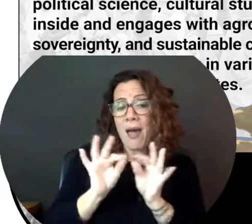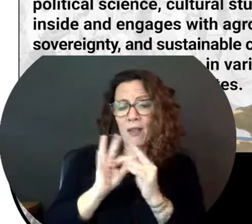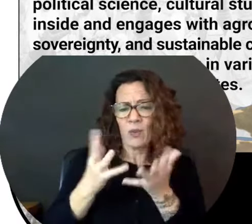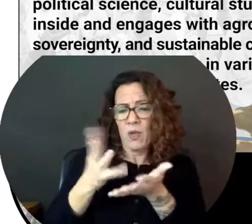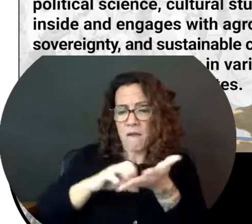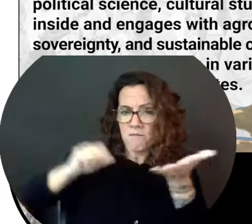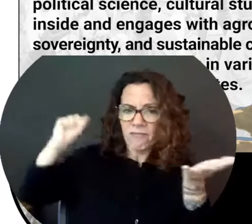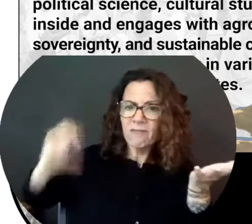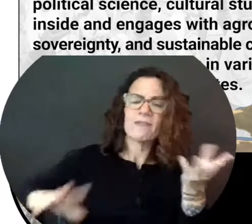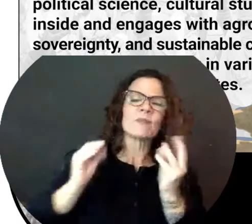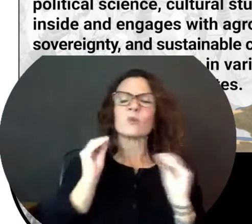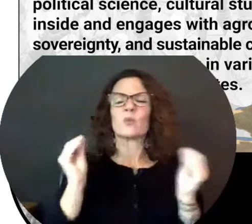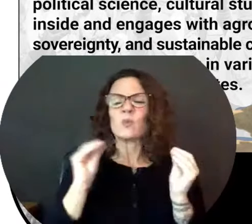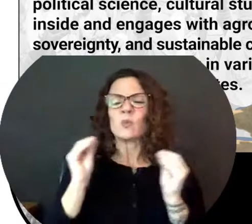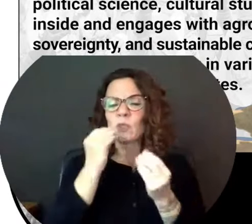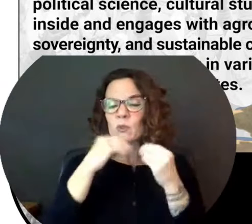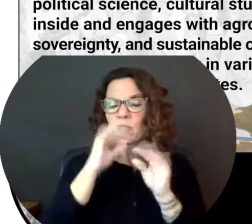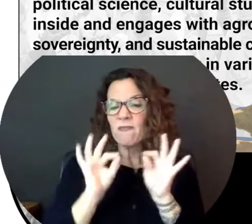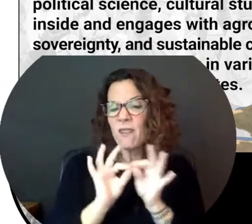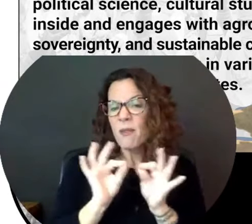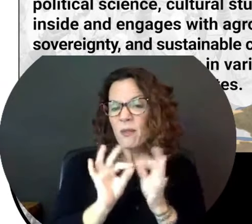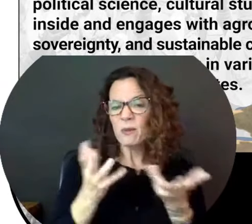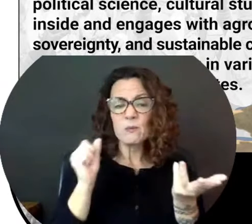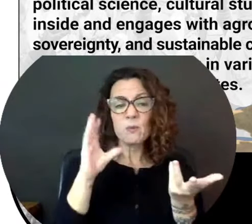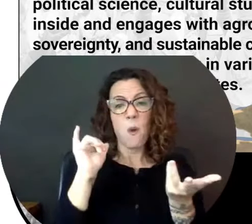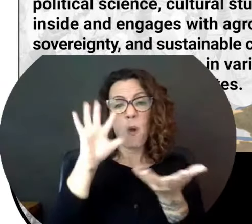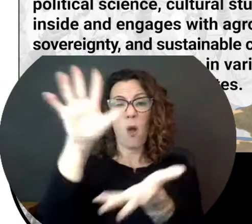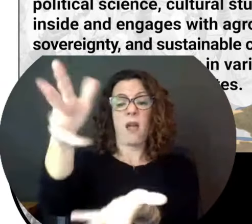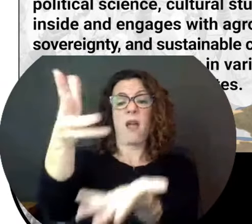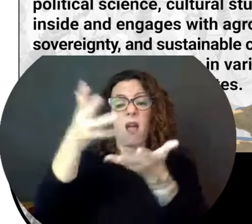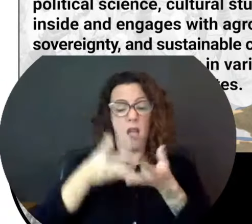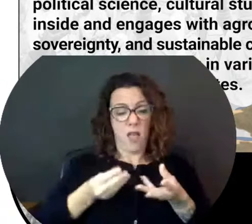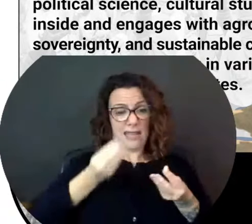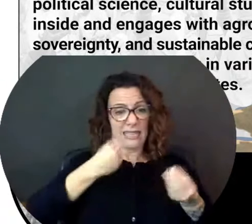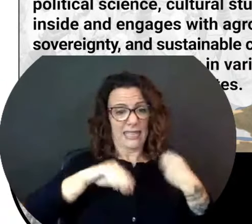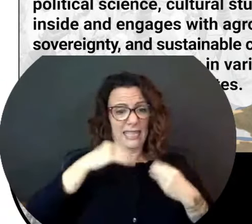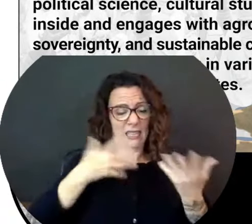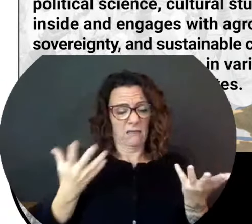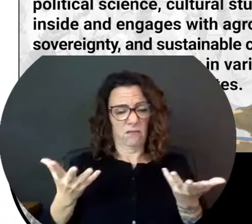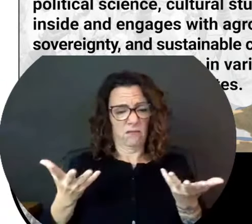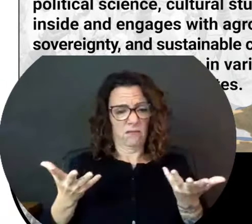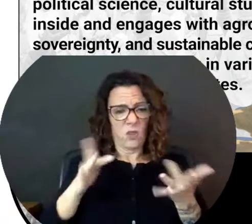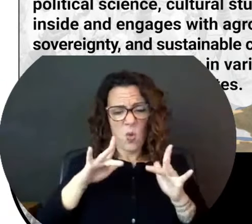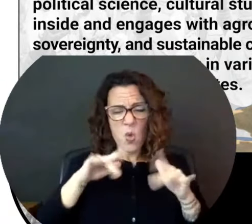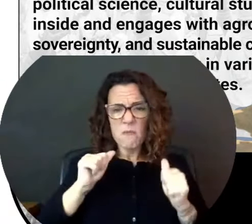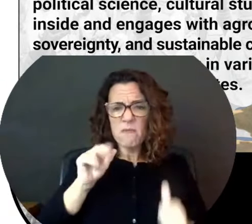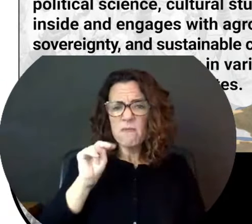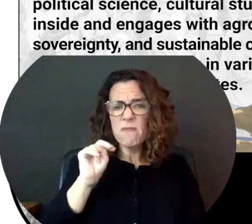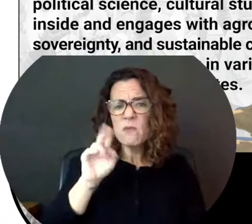depleted with nutrients. And this is something that we know, but also we felt in